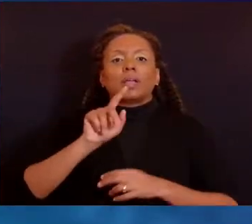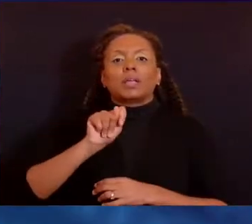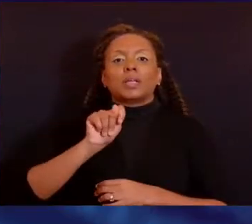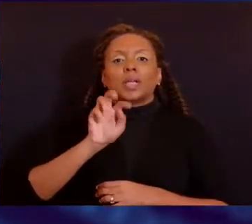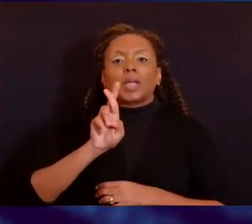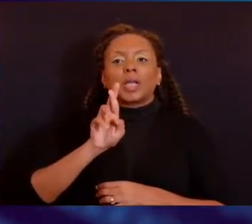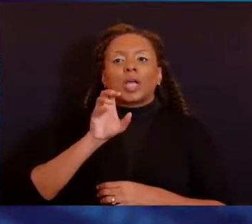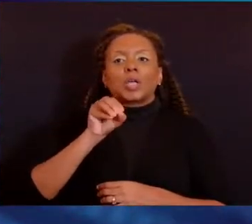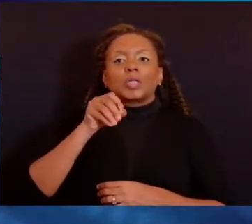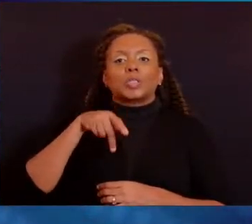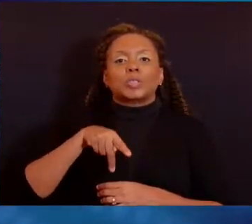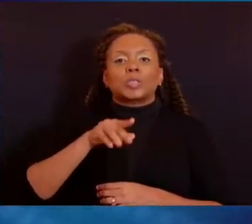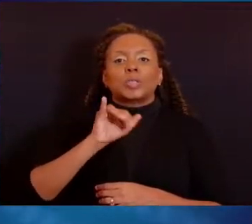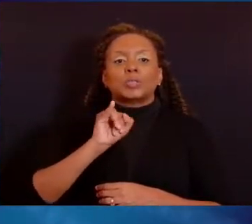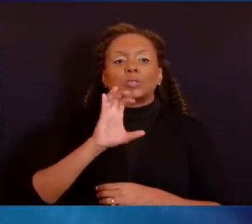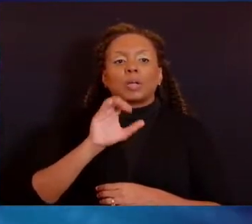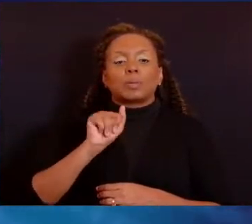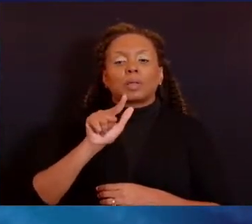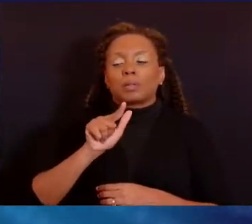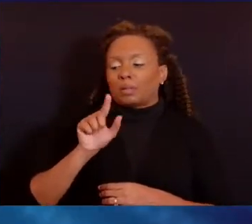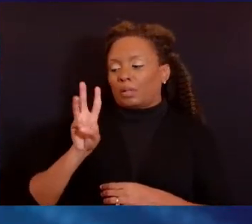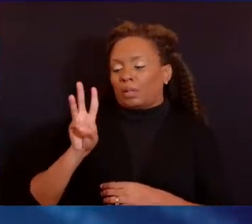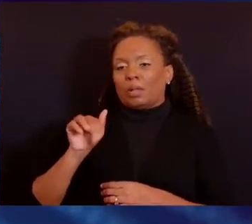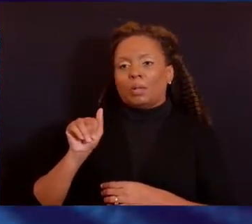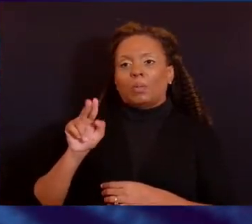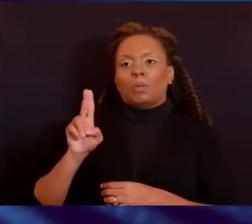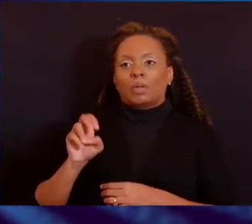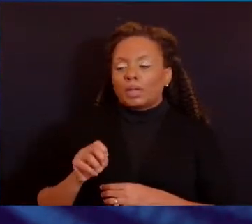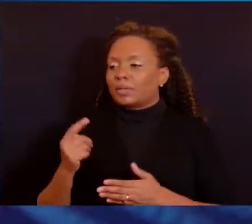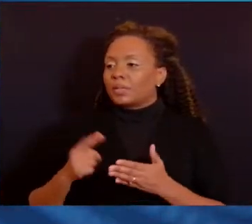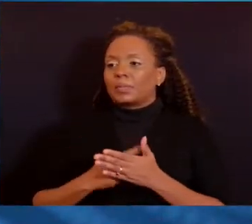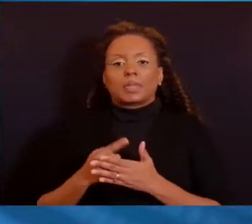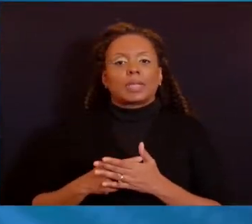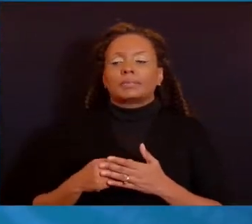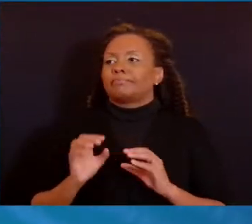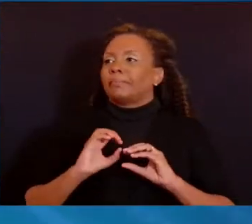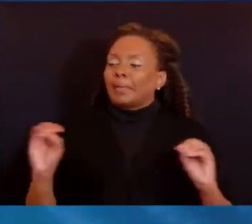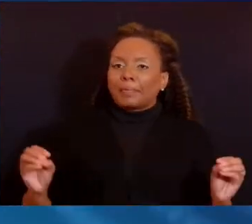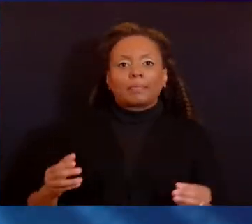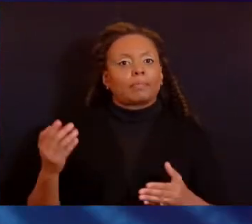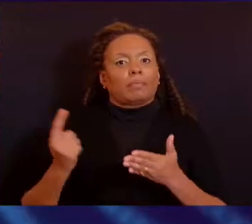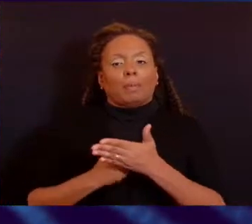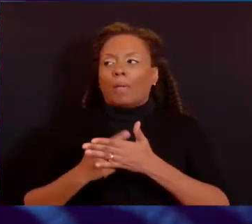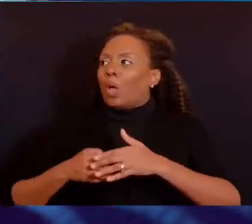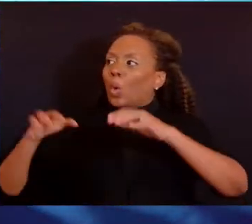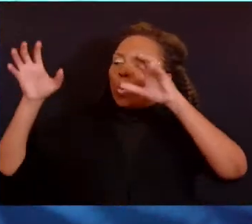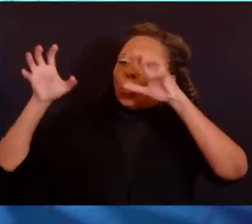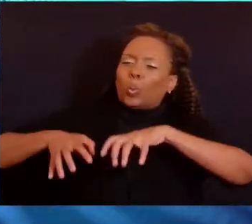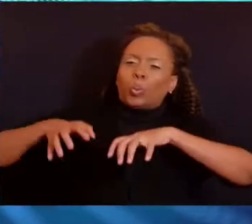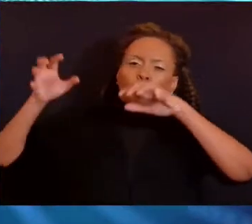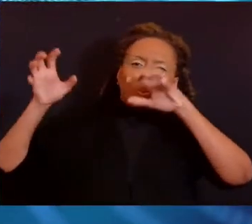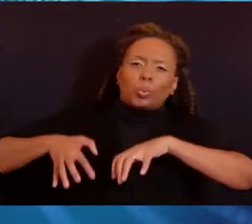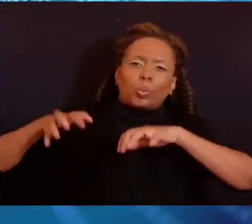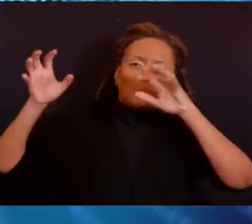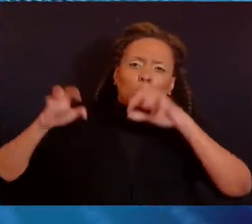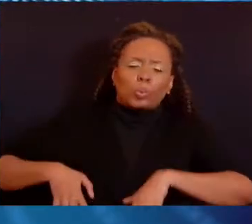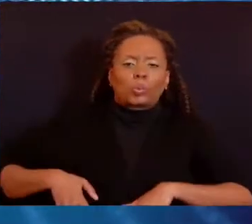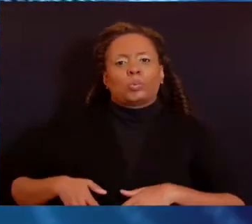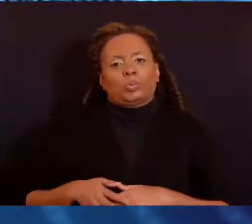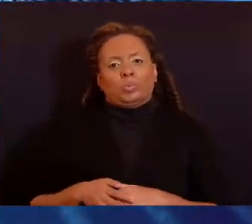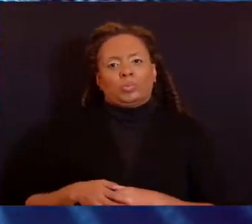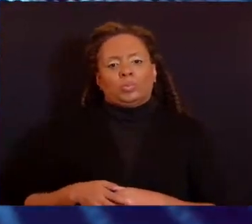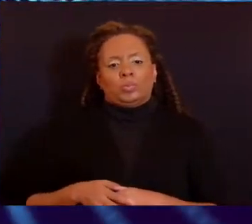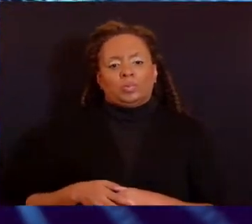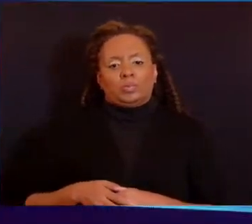sometimes they may pass unnoticed. There's sometimes to give us night showers. There's sometimes to give us a lot. And so what we are seeing from the